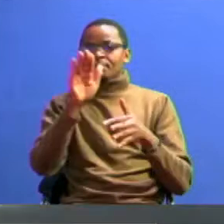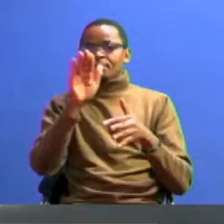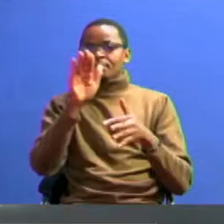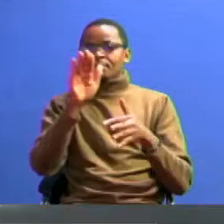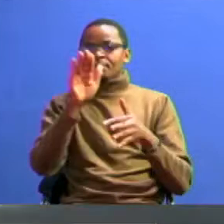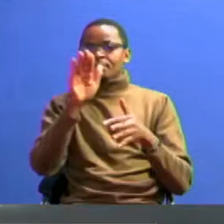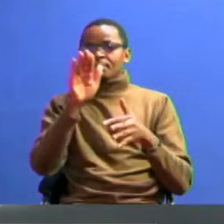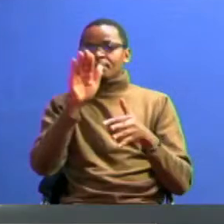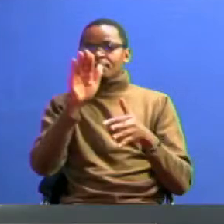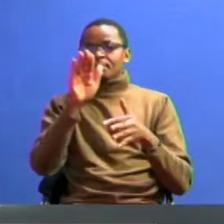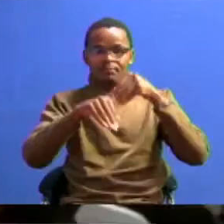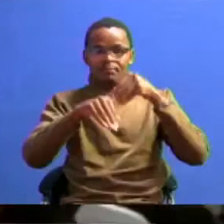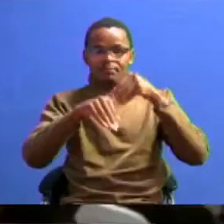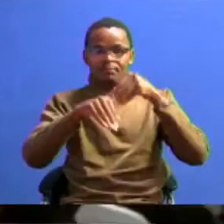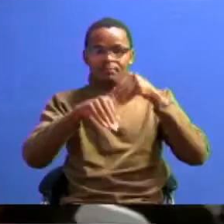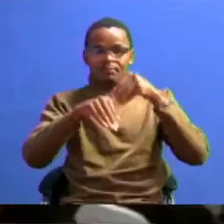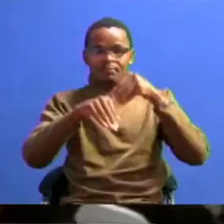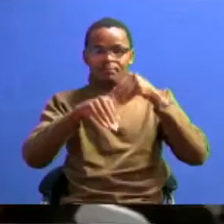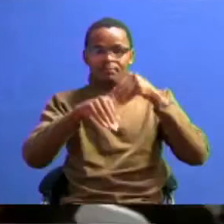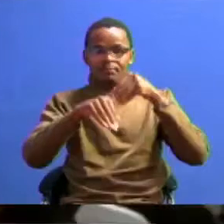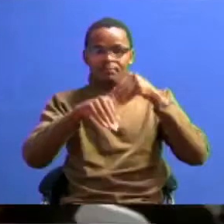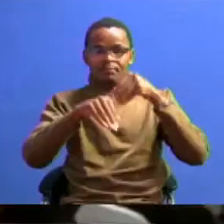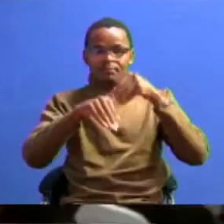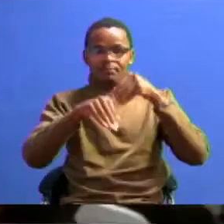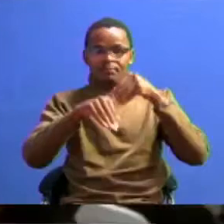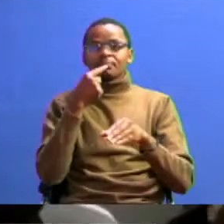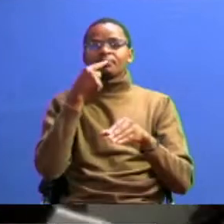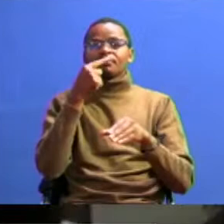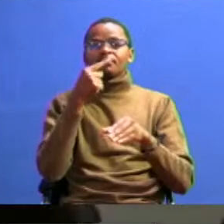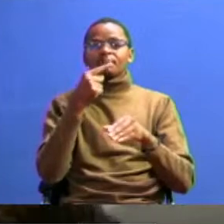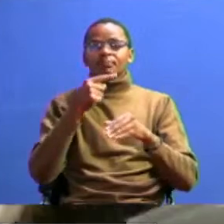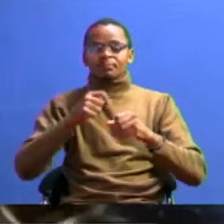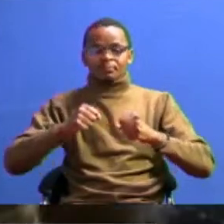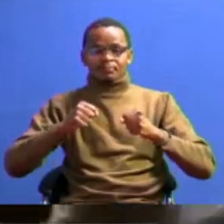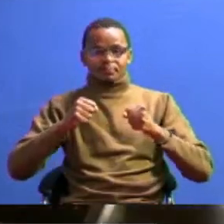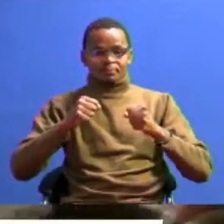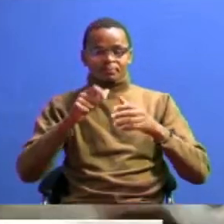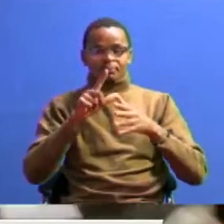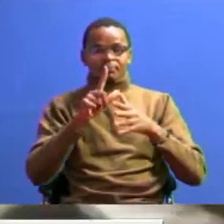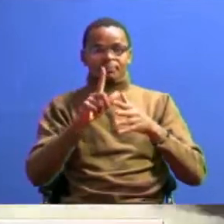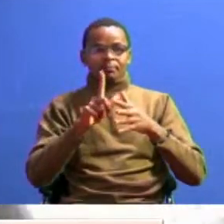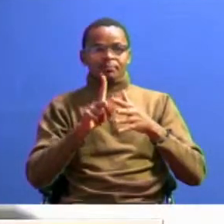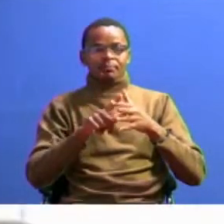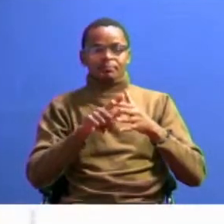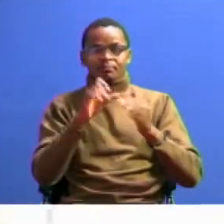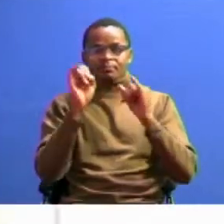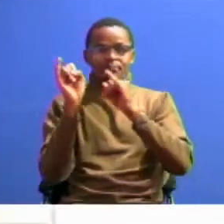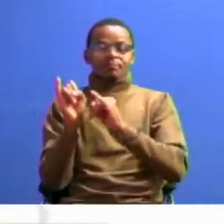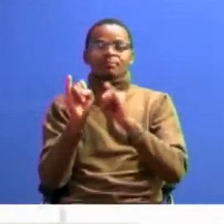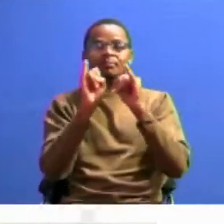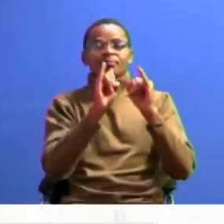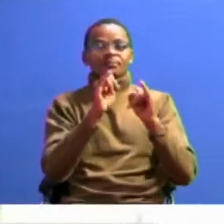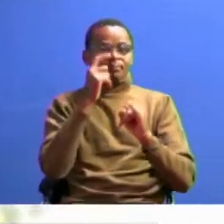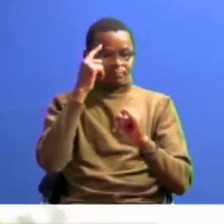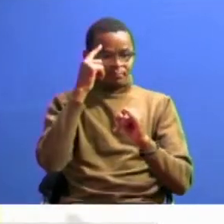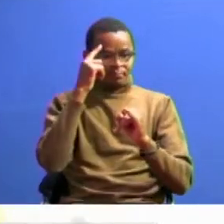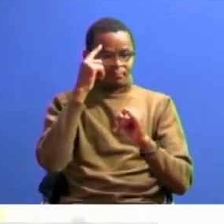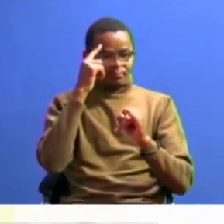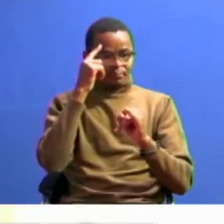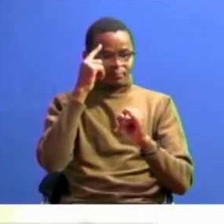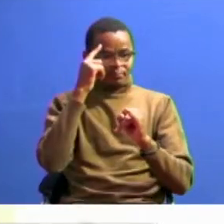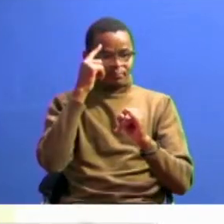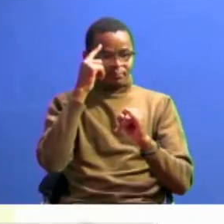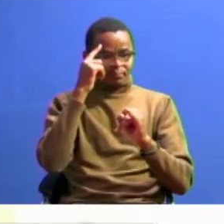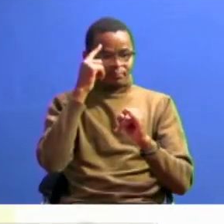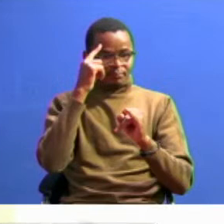against corruption in the government. He lauded Ruto for his bold step to crack the whip on individuals suspected to be behind